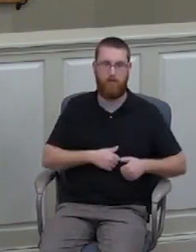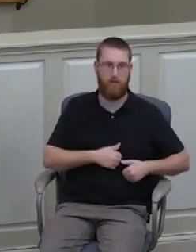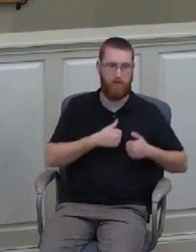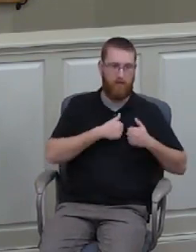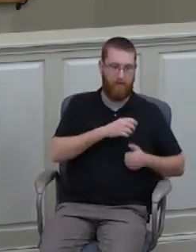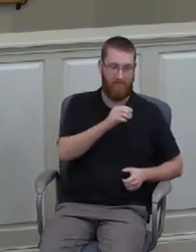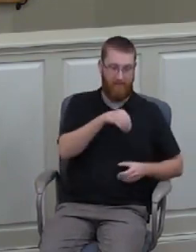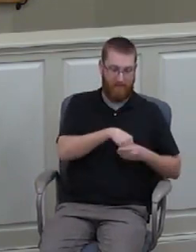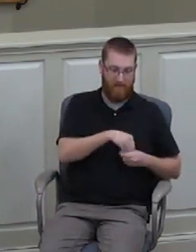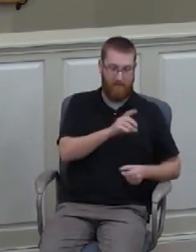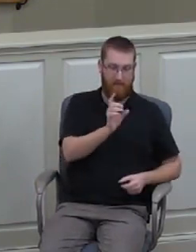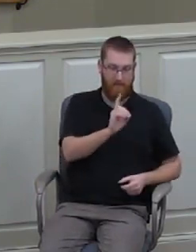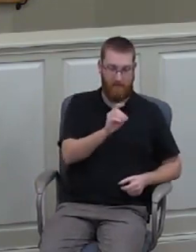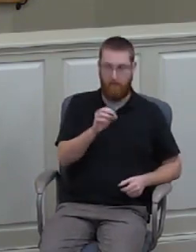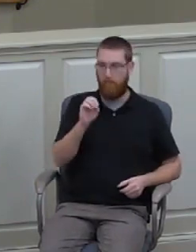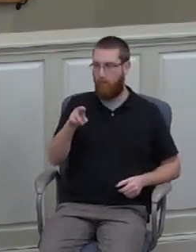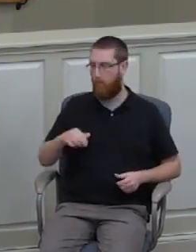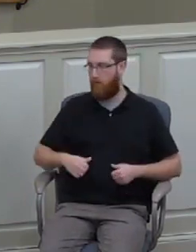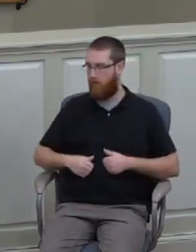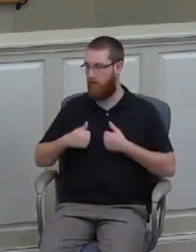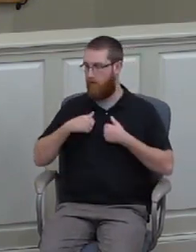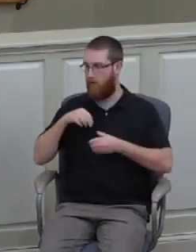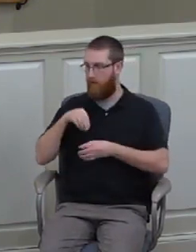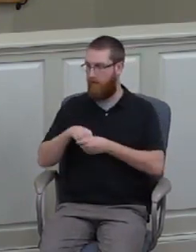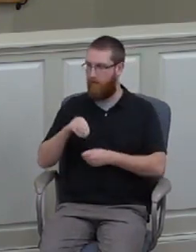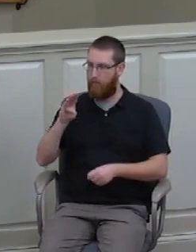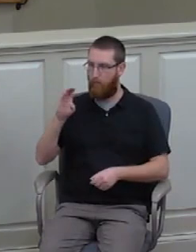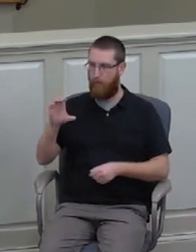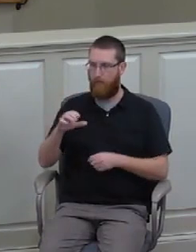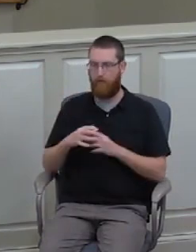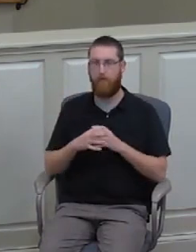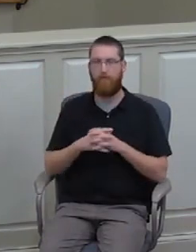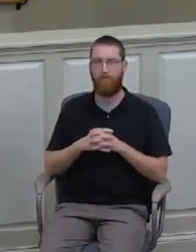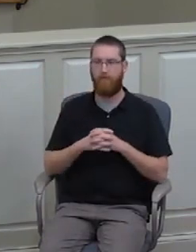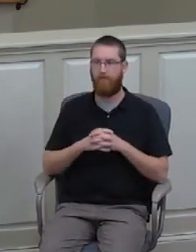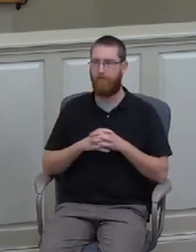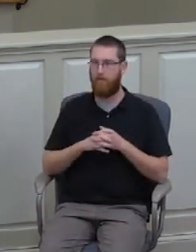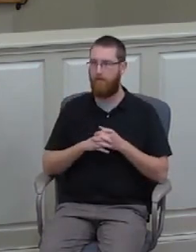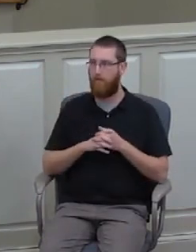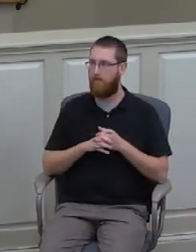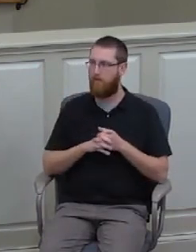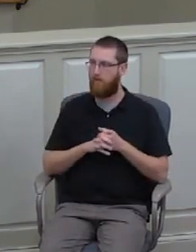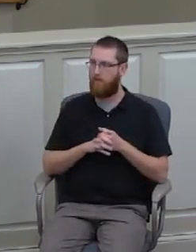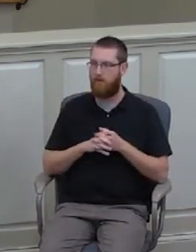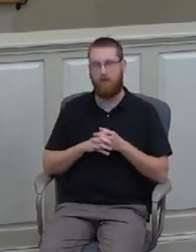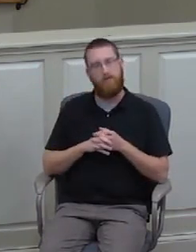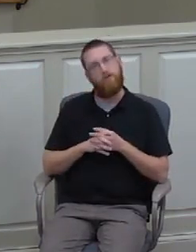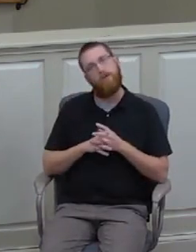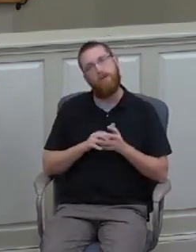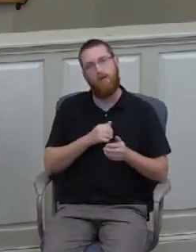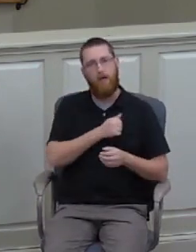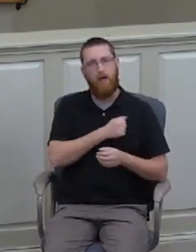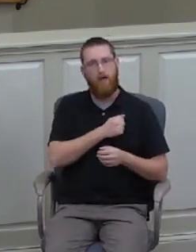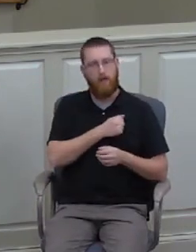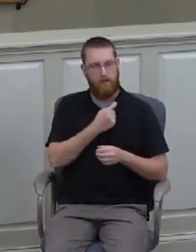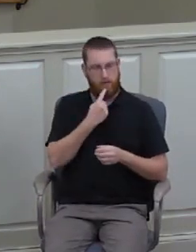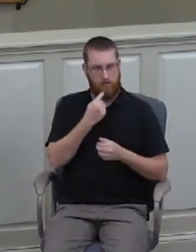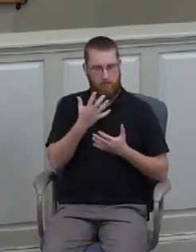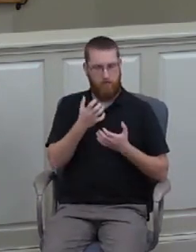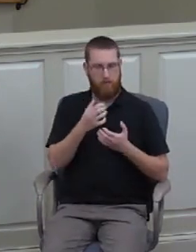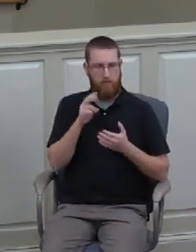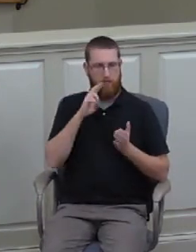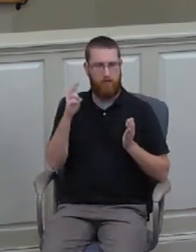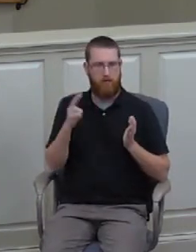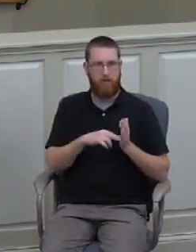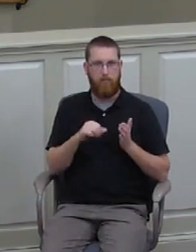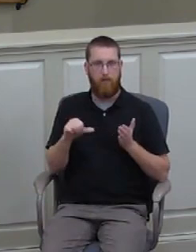not. just wanted clarification on that. Sure. Thank you. And Stephen, I'd like to call to everyone's attention page